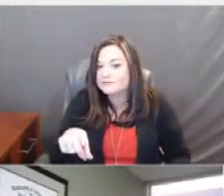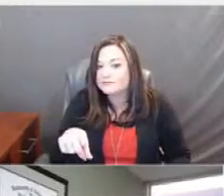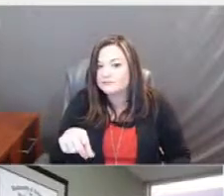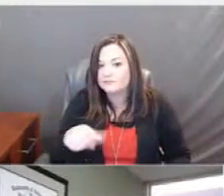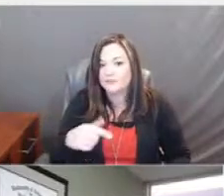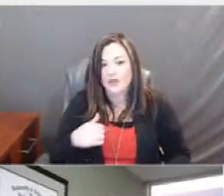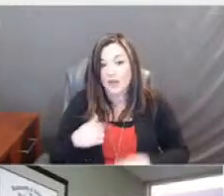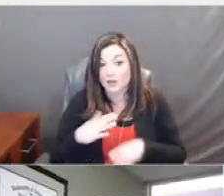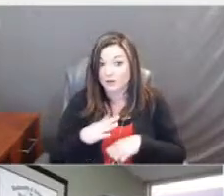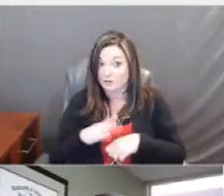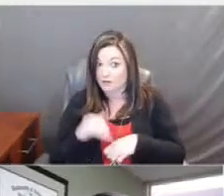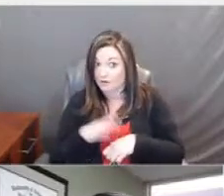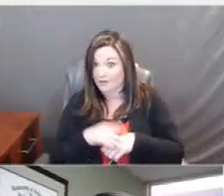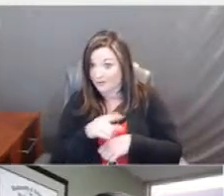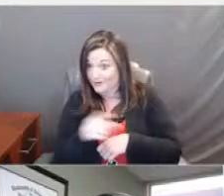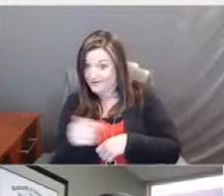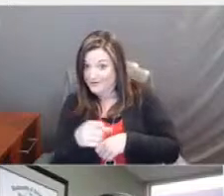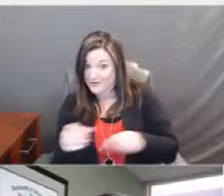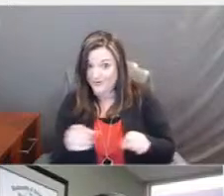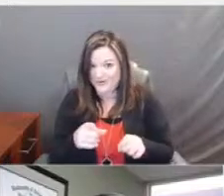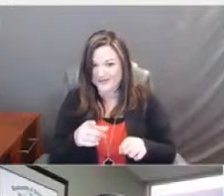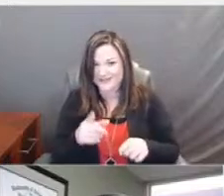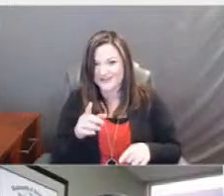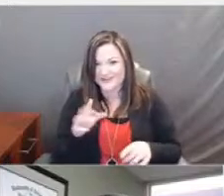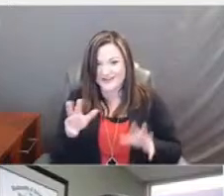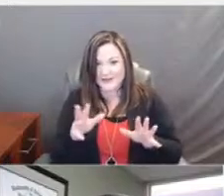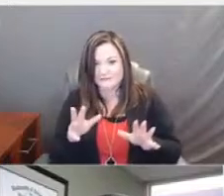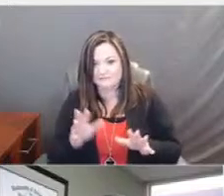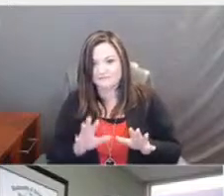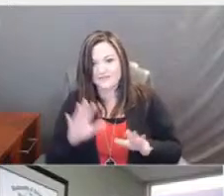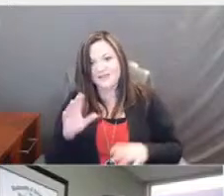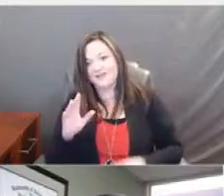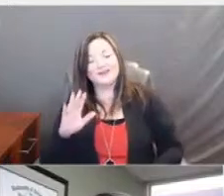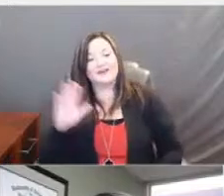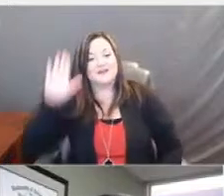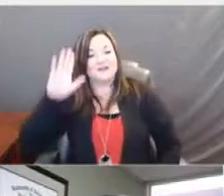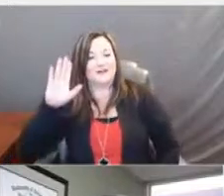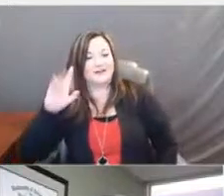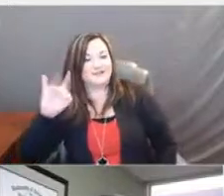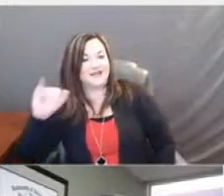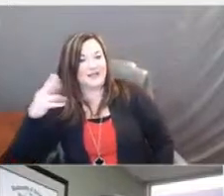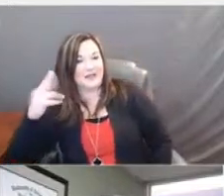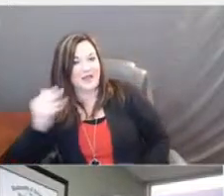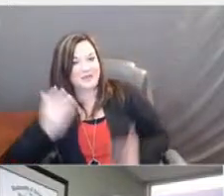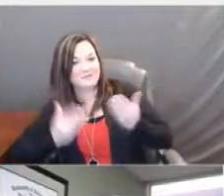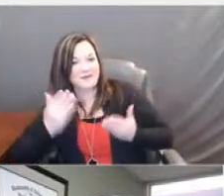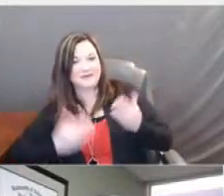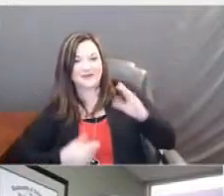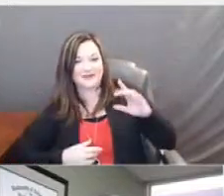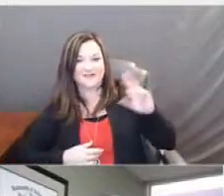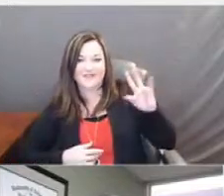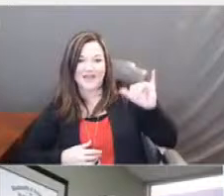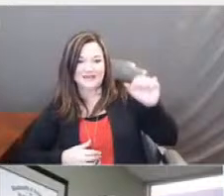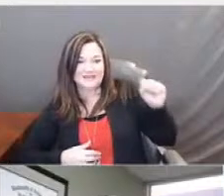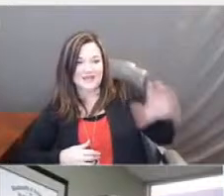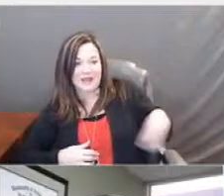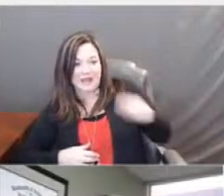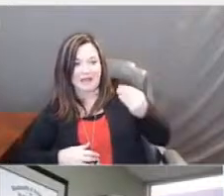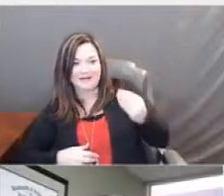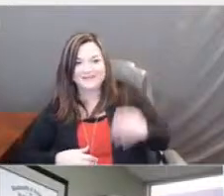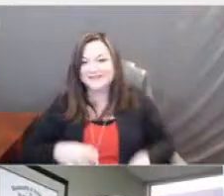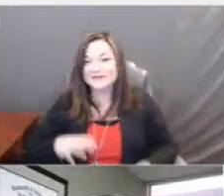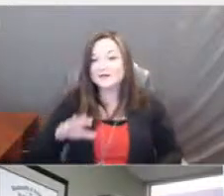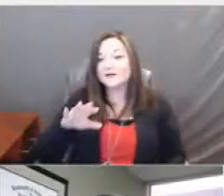I could call on one of you, Dr. Greenfield. I'll start. Maybe Dr. Vyas can add to it. Okay. So